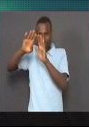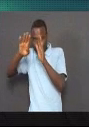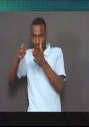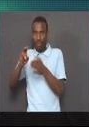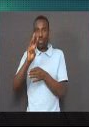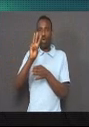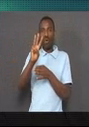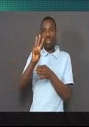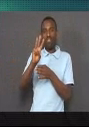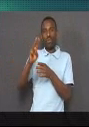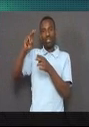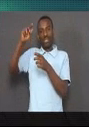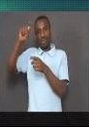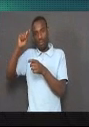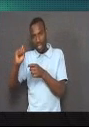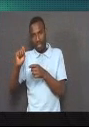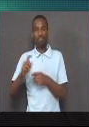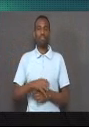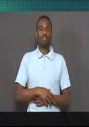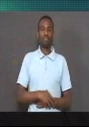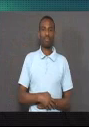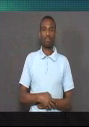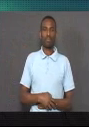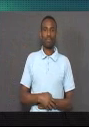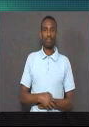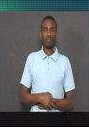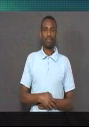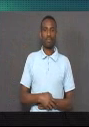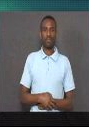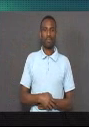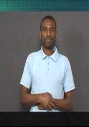angular frequency multiplied by time.